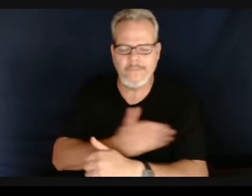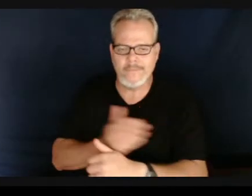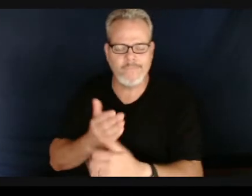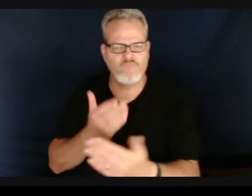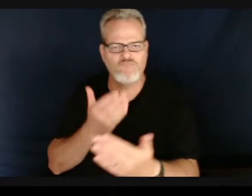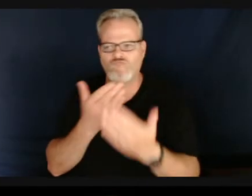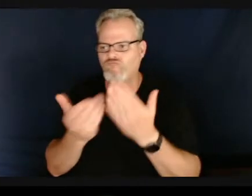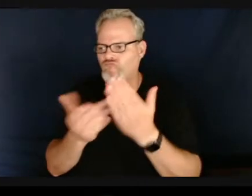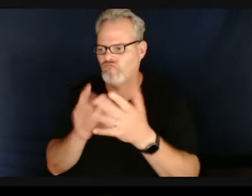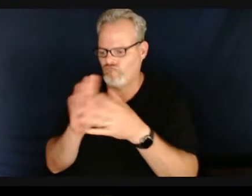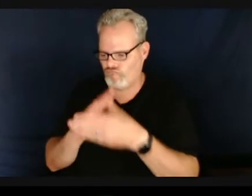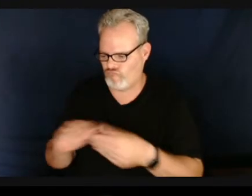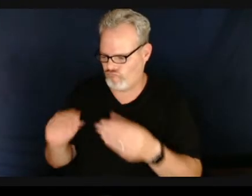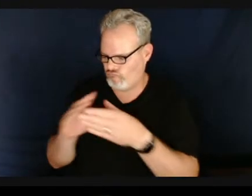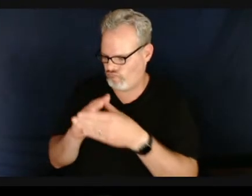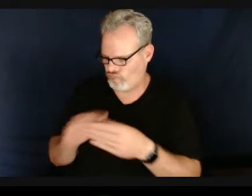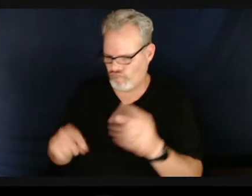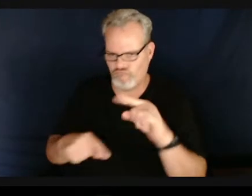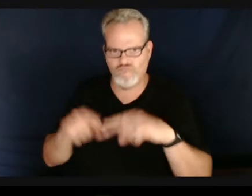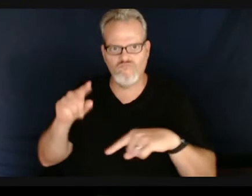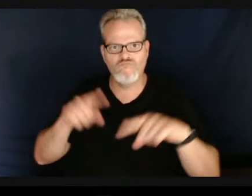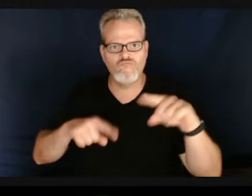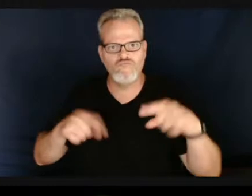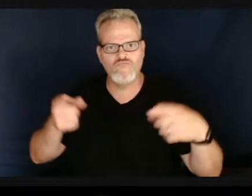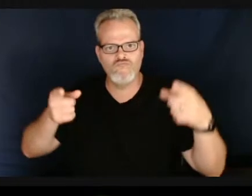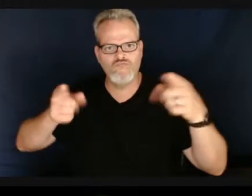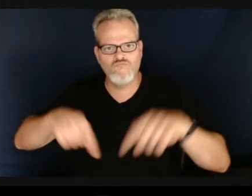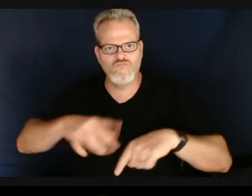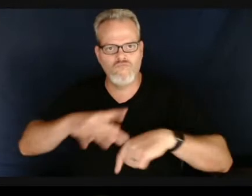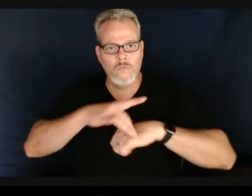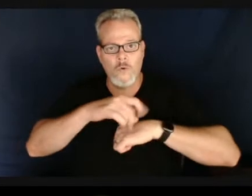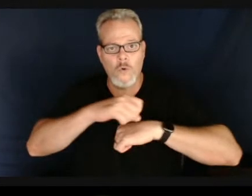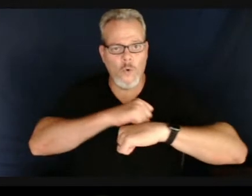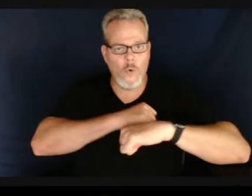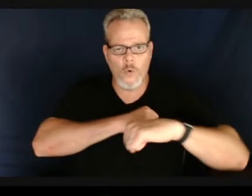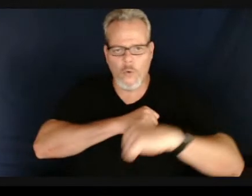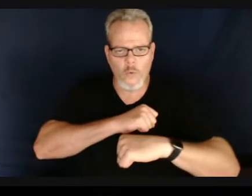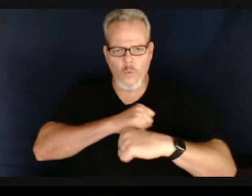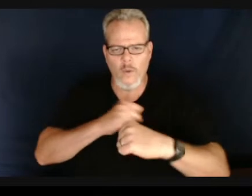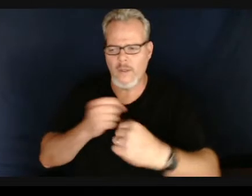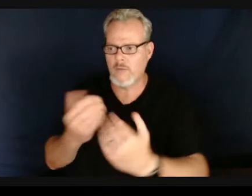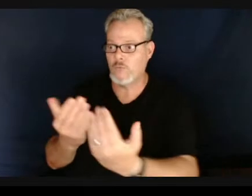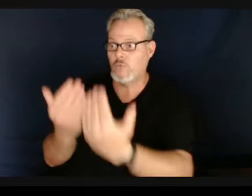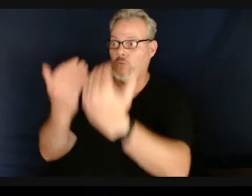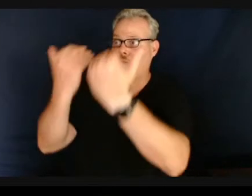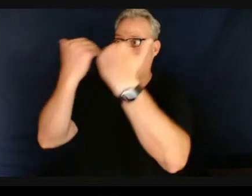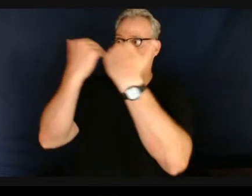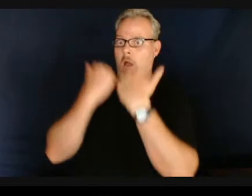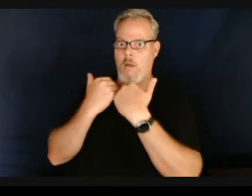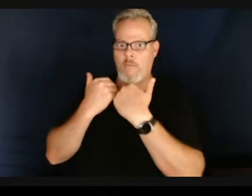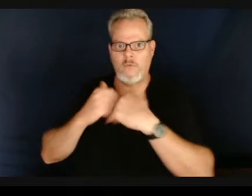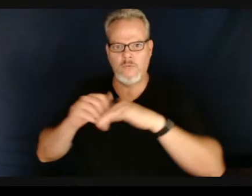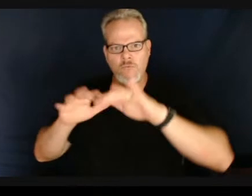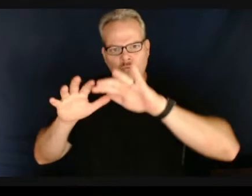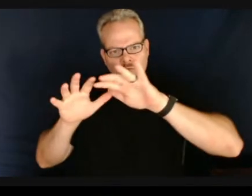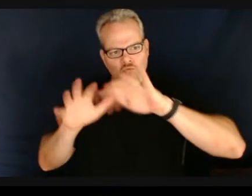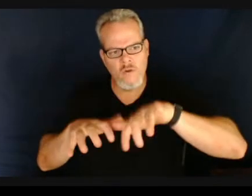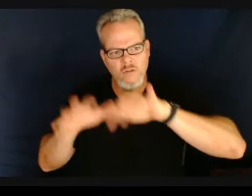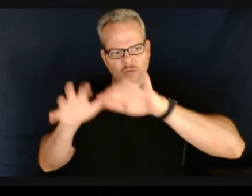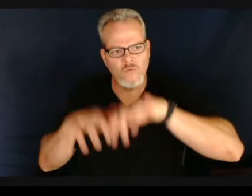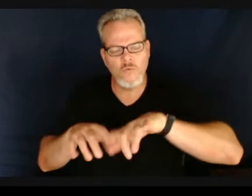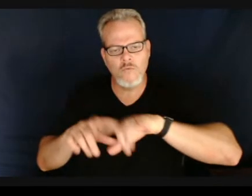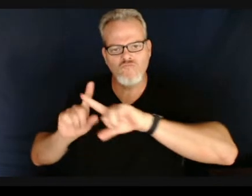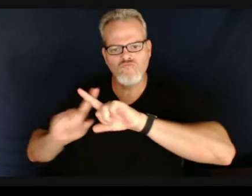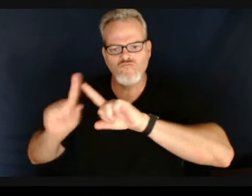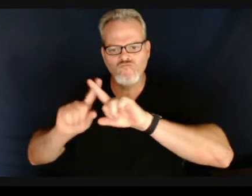eruptions or earthquakes or tsunami or rainstorms or those kinds of things, right? So that's how